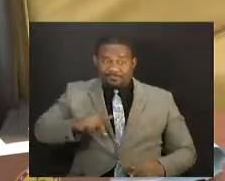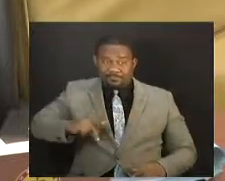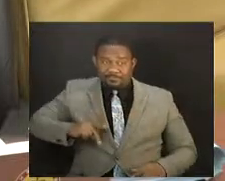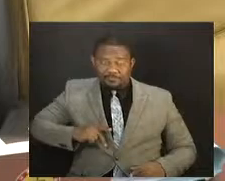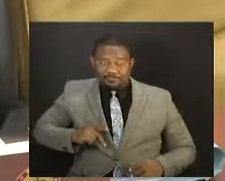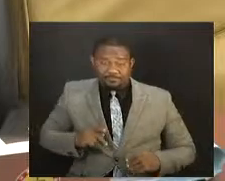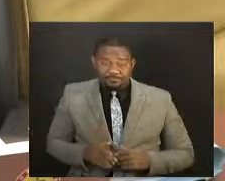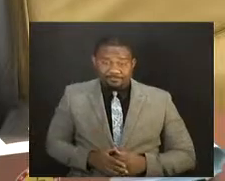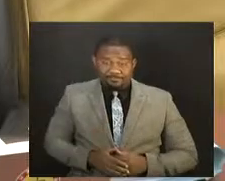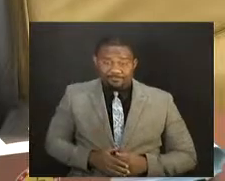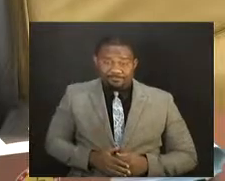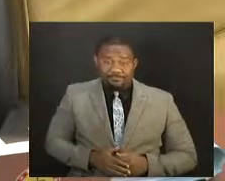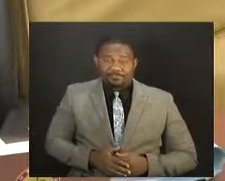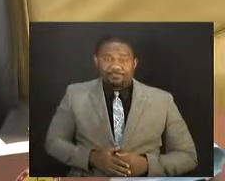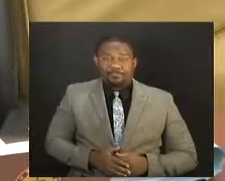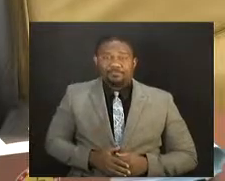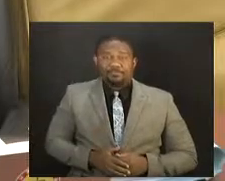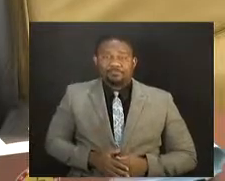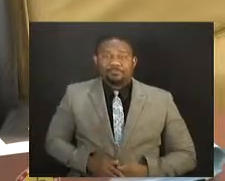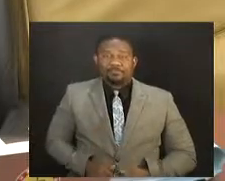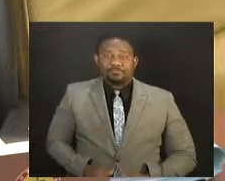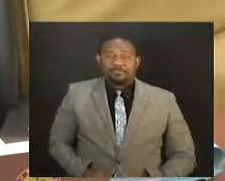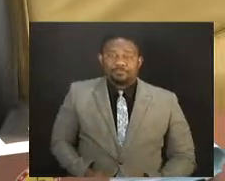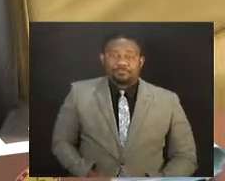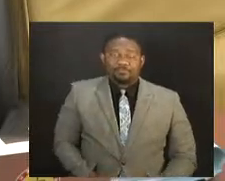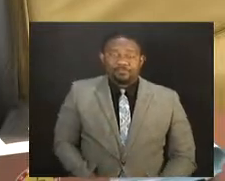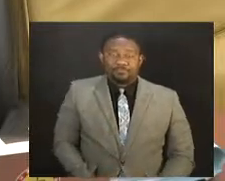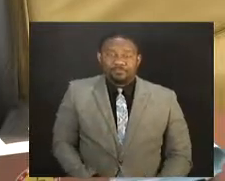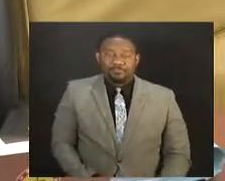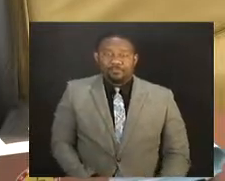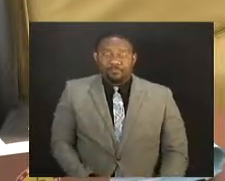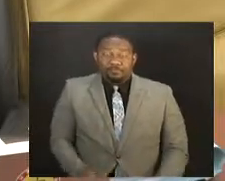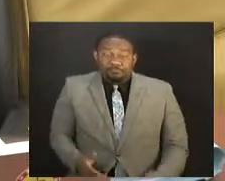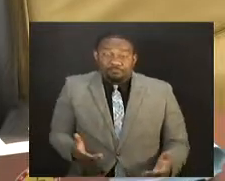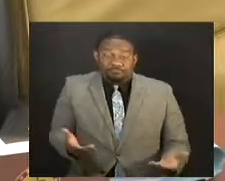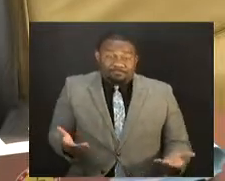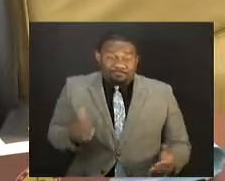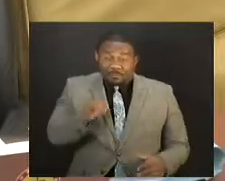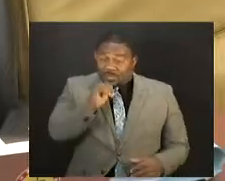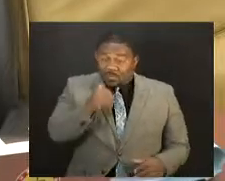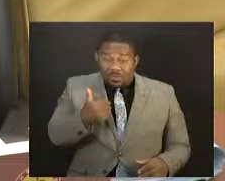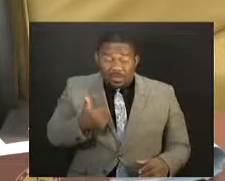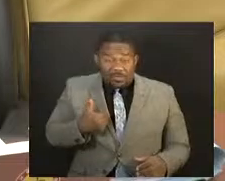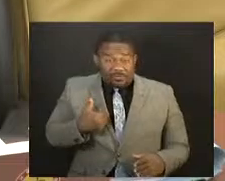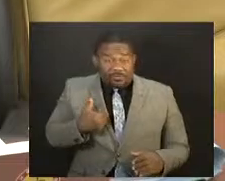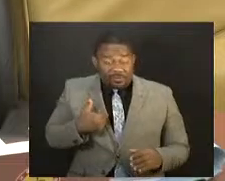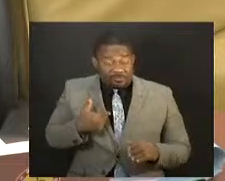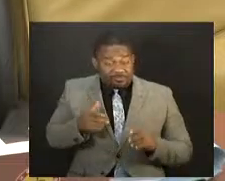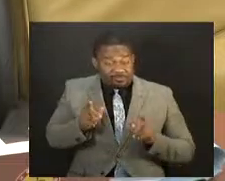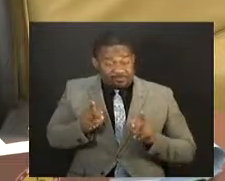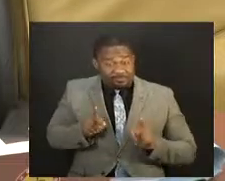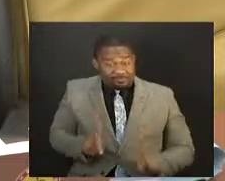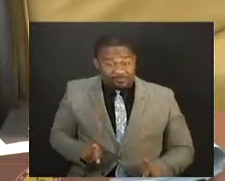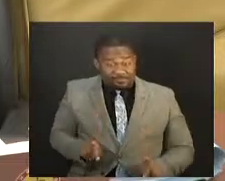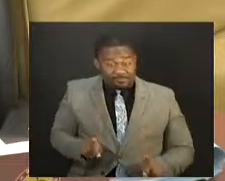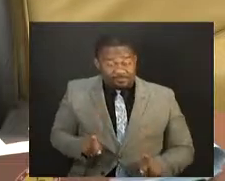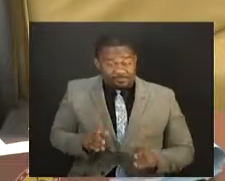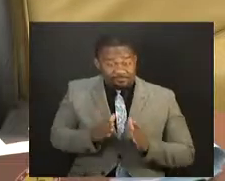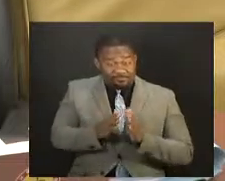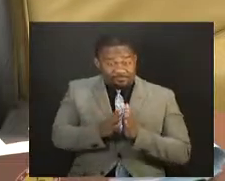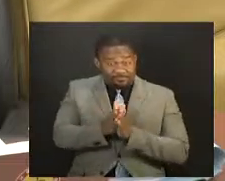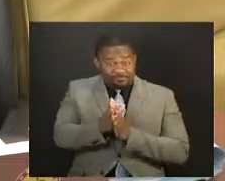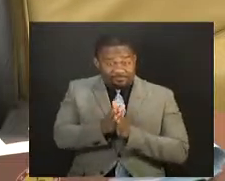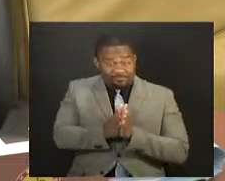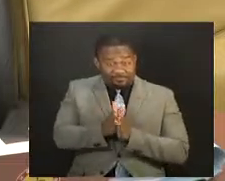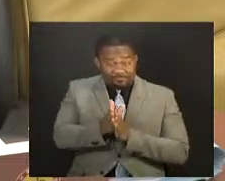House, though you don't have a personal interest, you have an interest in your